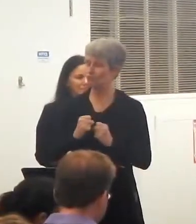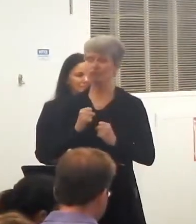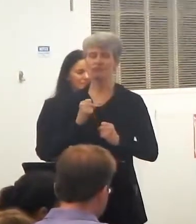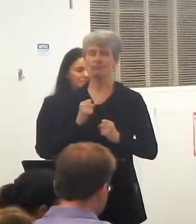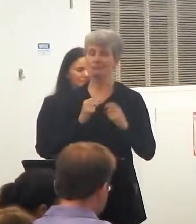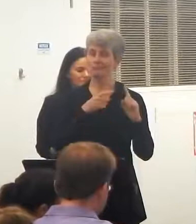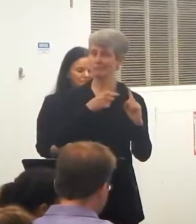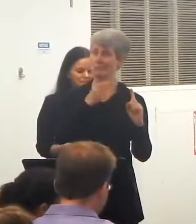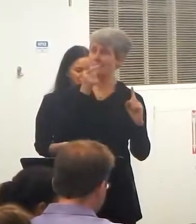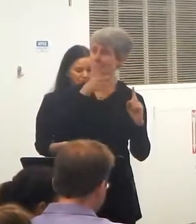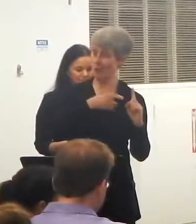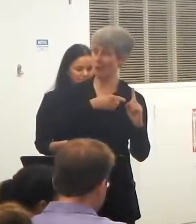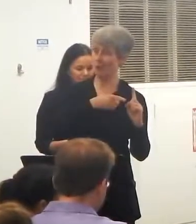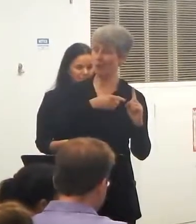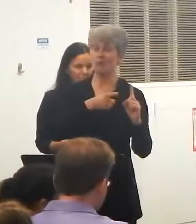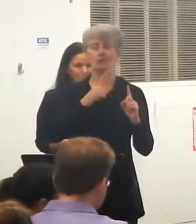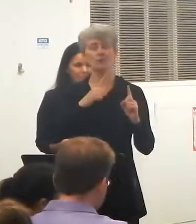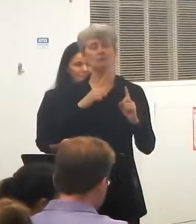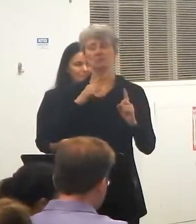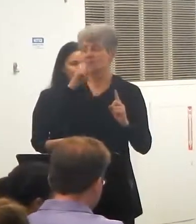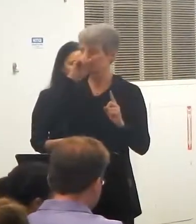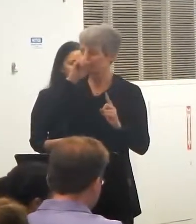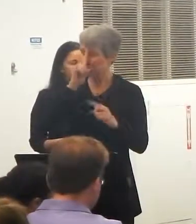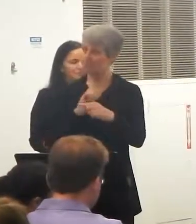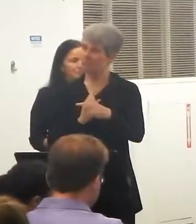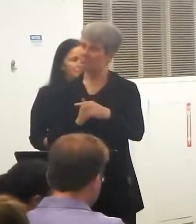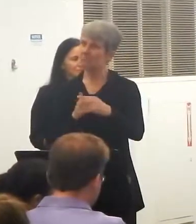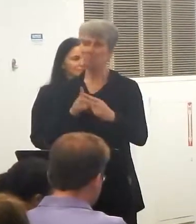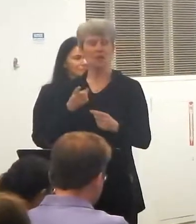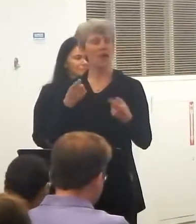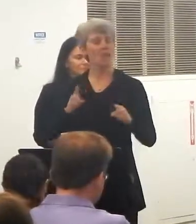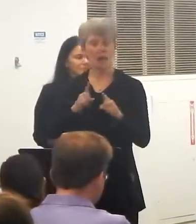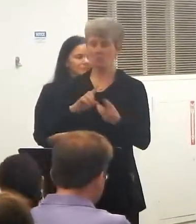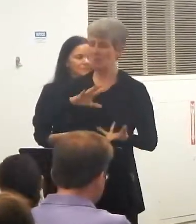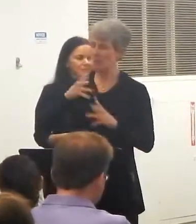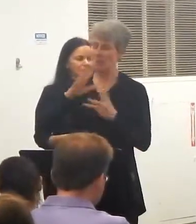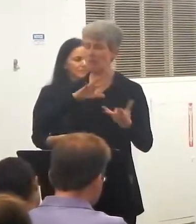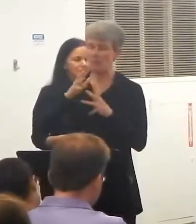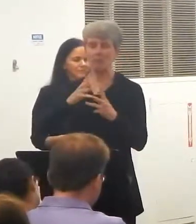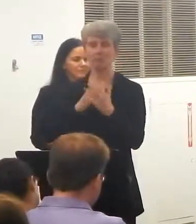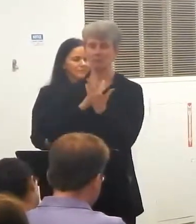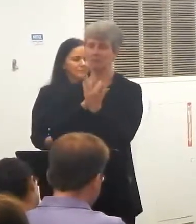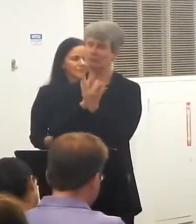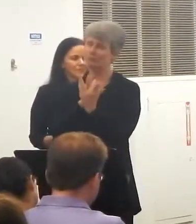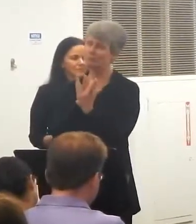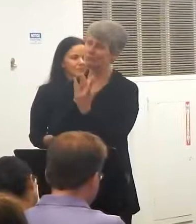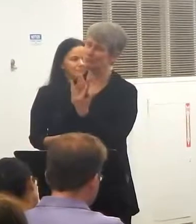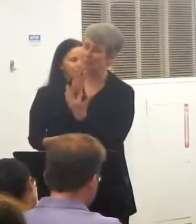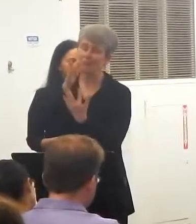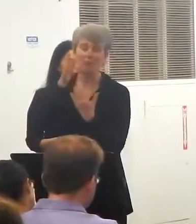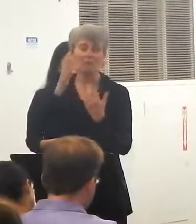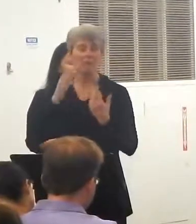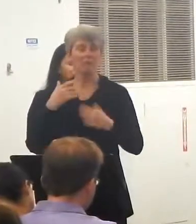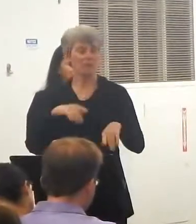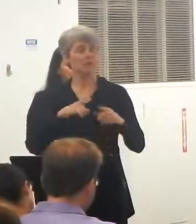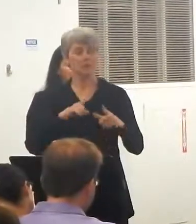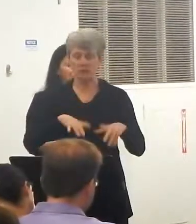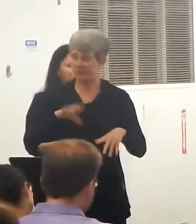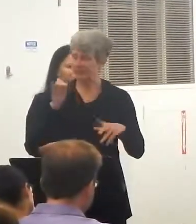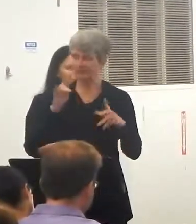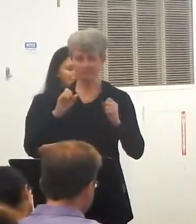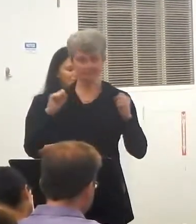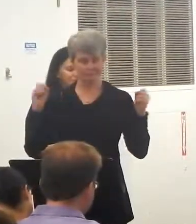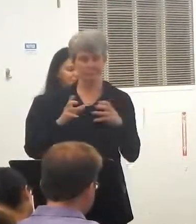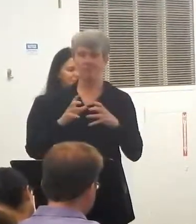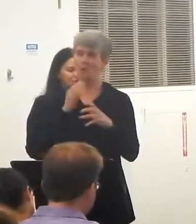jumped over every possible obstacle thrown at her feet and still somehow found a way to eventually build a home from